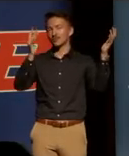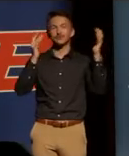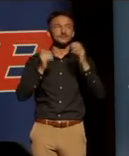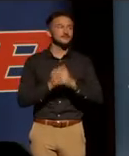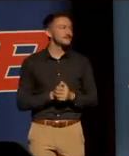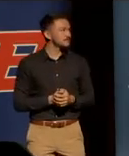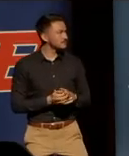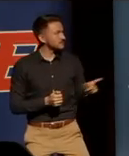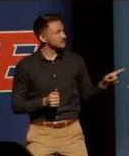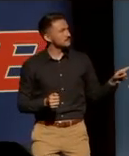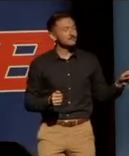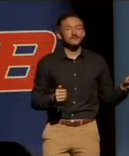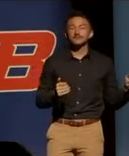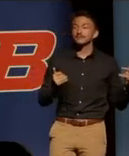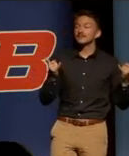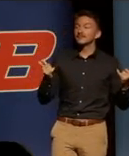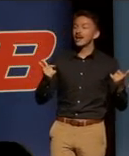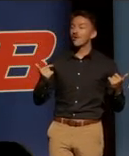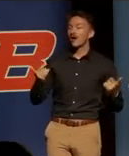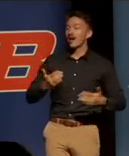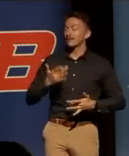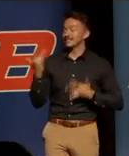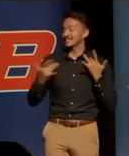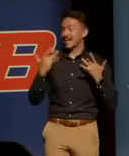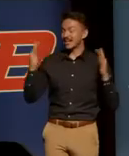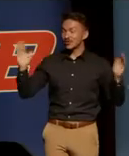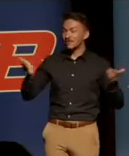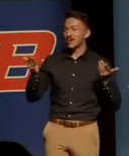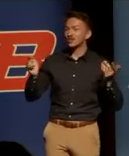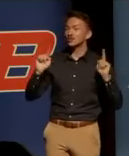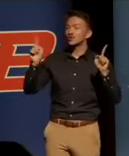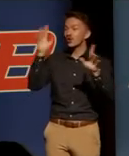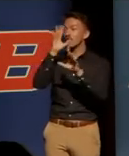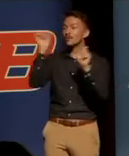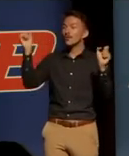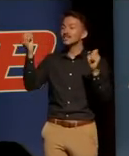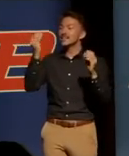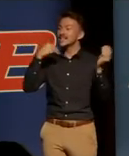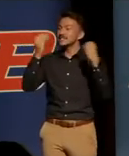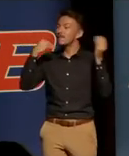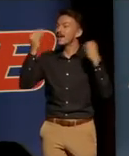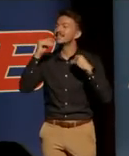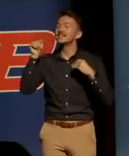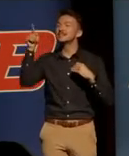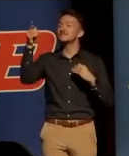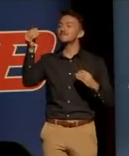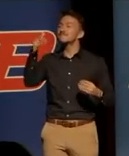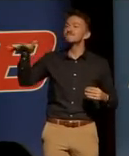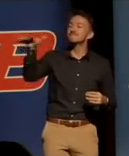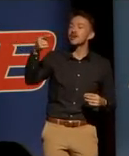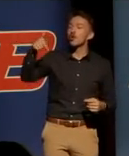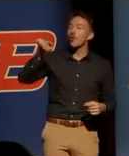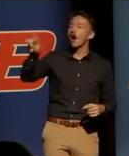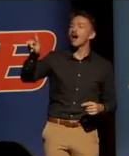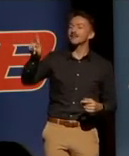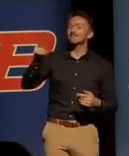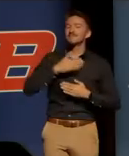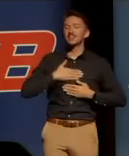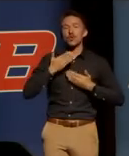I'm delighted to invite you to join us for the President's Picnic on the Quad. Thank you so much, everybody. Have a great semester.